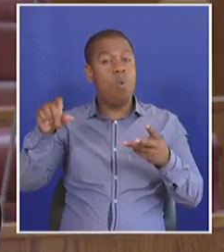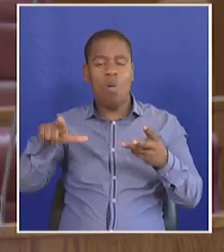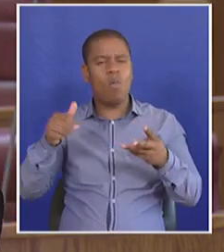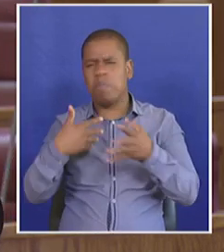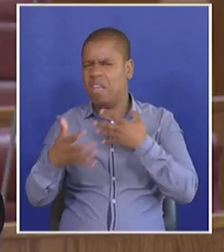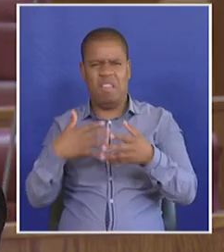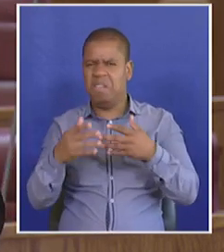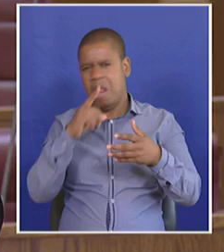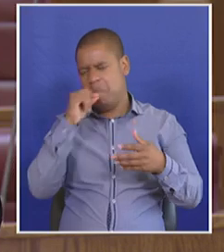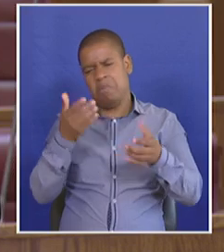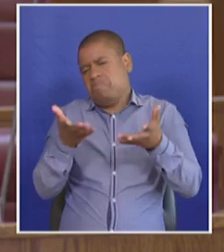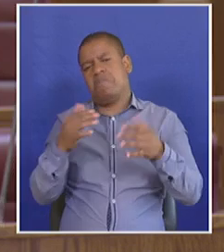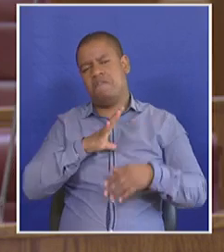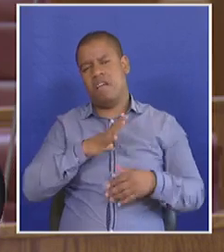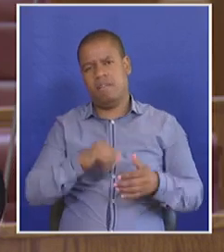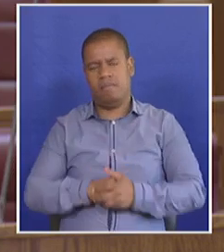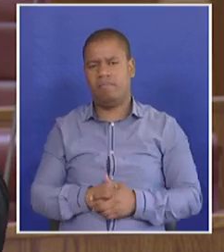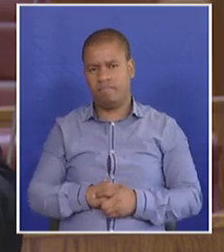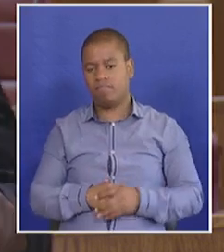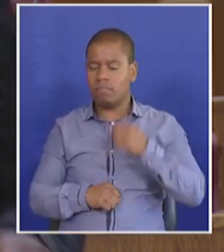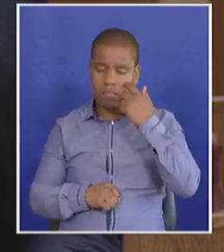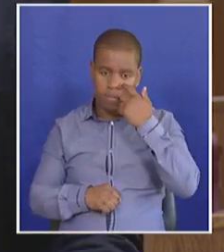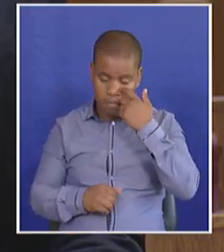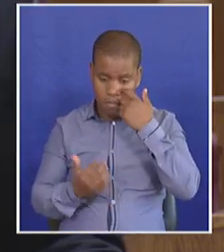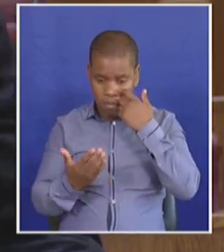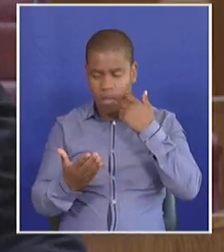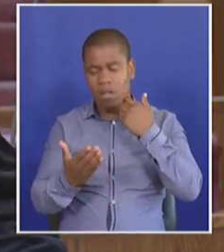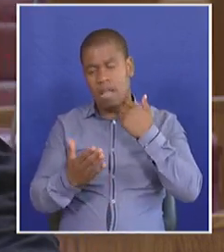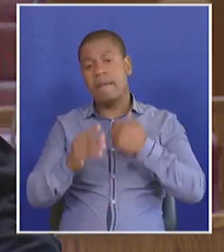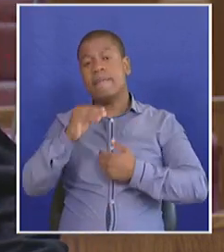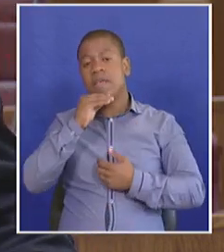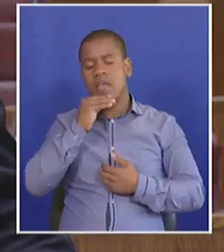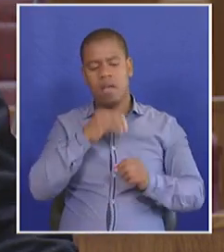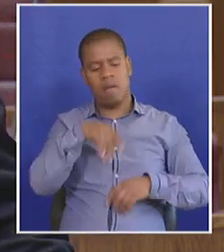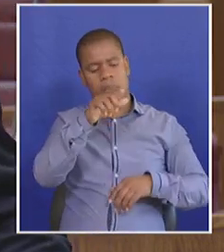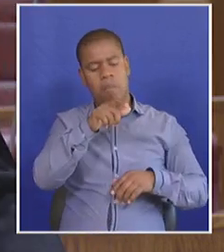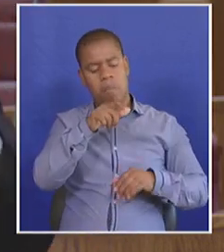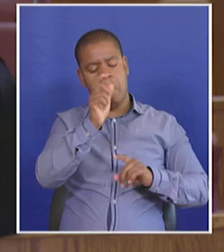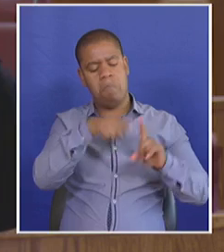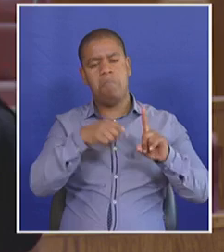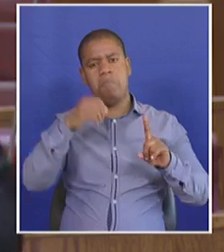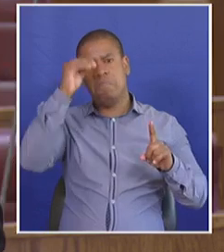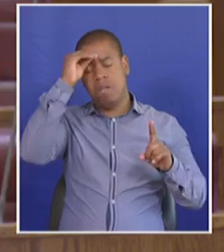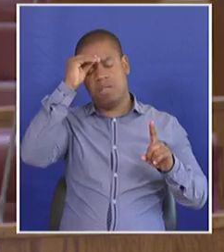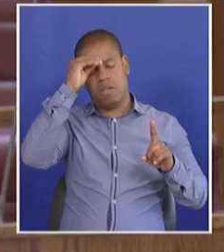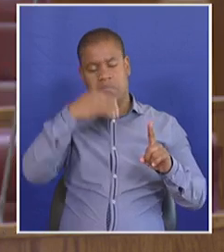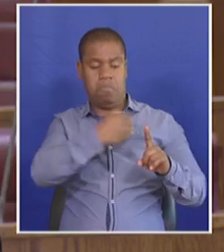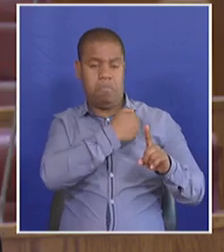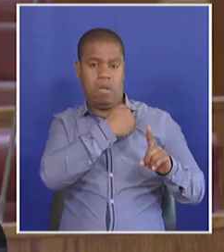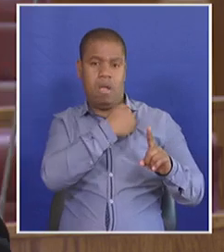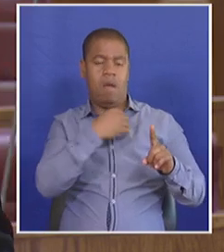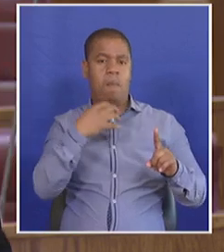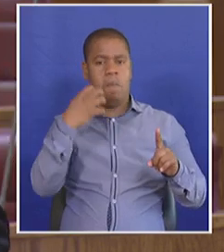issues that were then raised. And therefore, what the Minister of Police had to do was the question